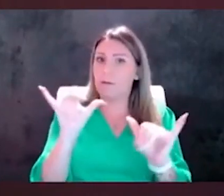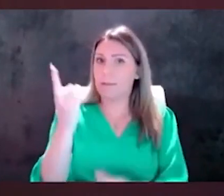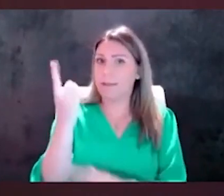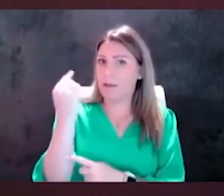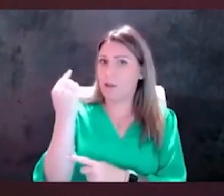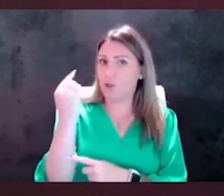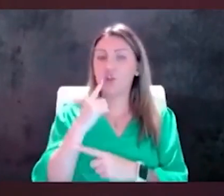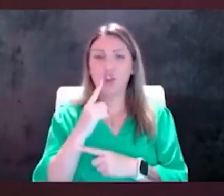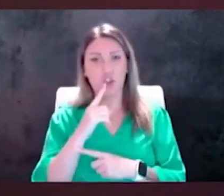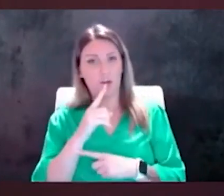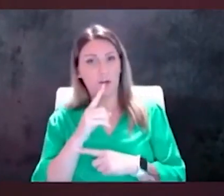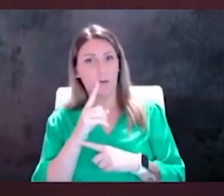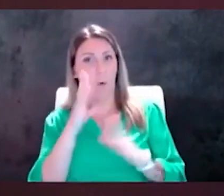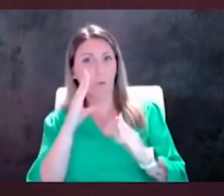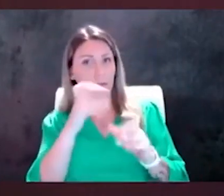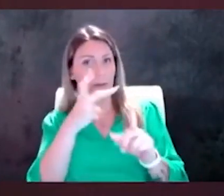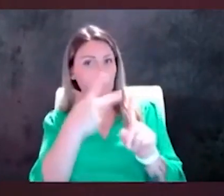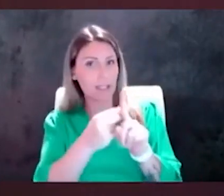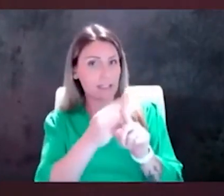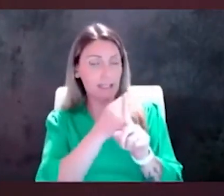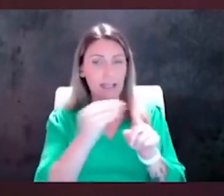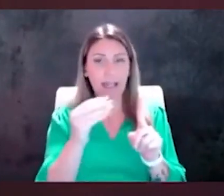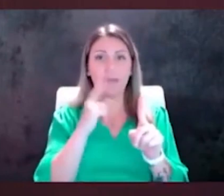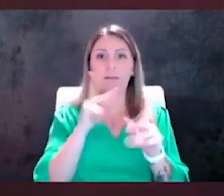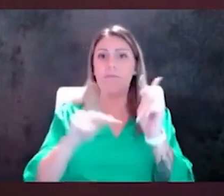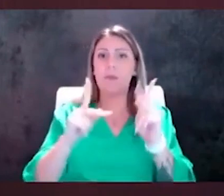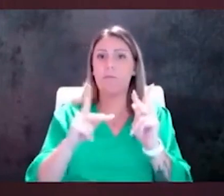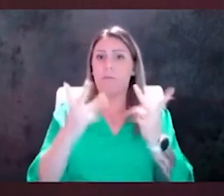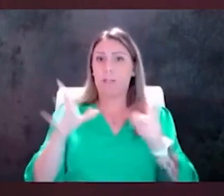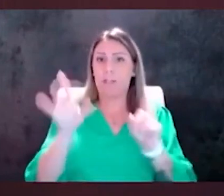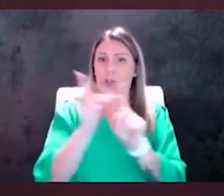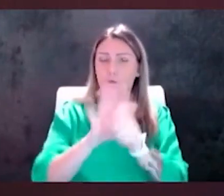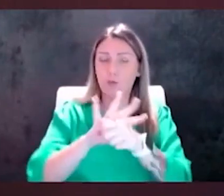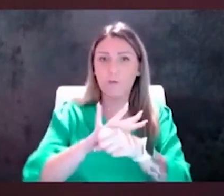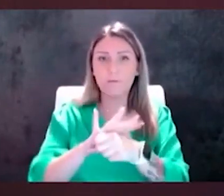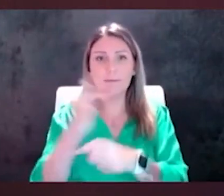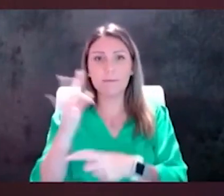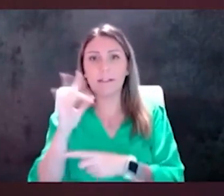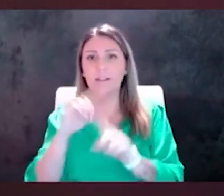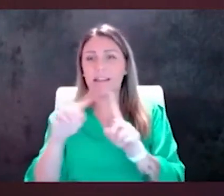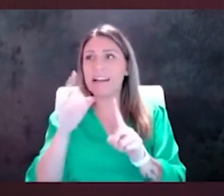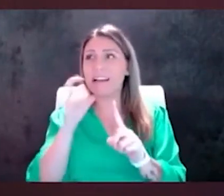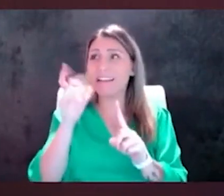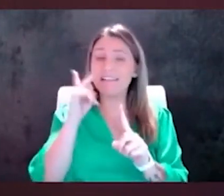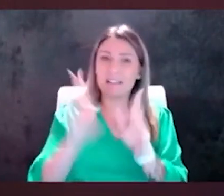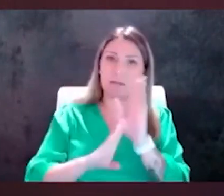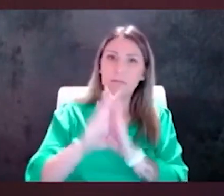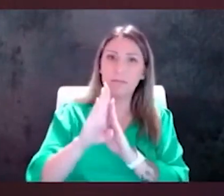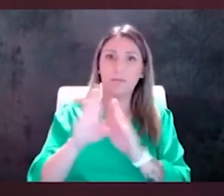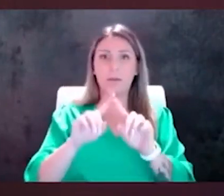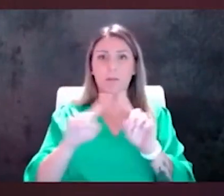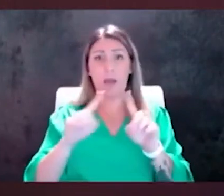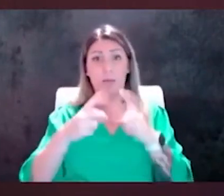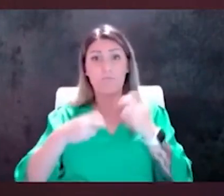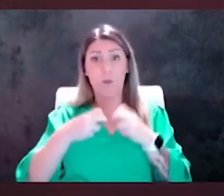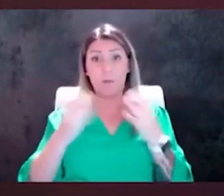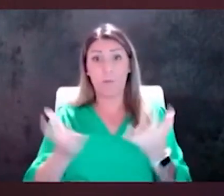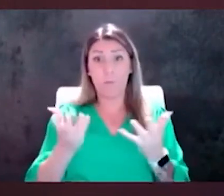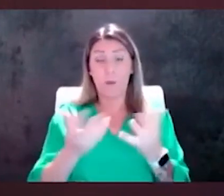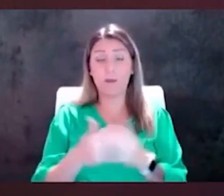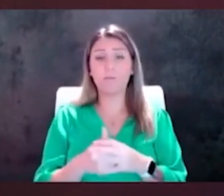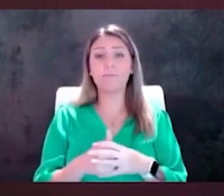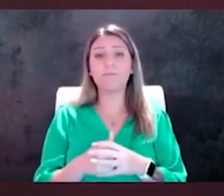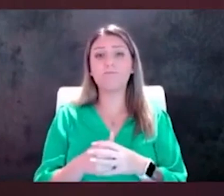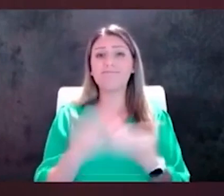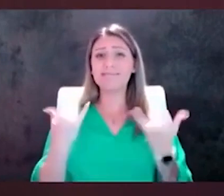vaccination or some immunity because people had COVID-19, we won't hopefully see quite as big a surge. But I think the problem is that we still have over half